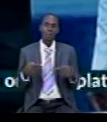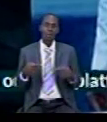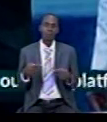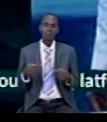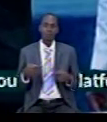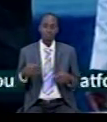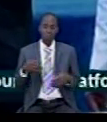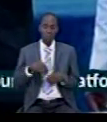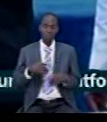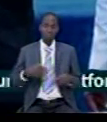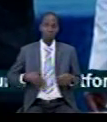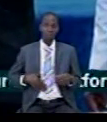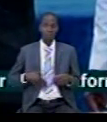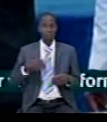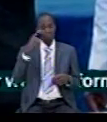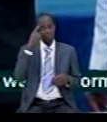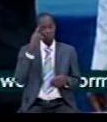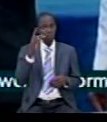for